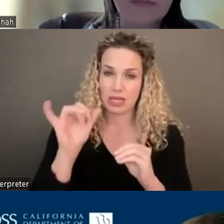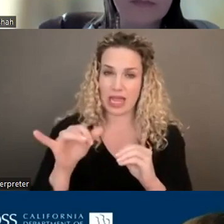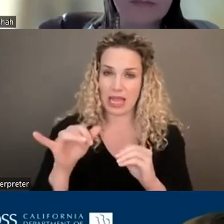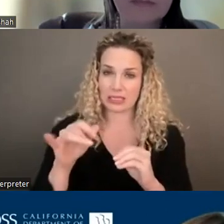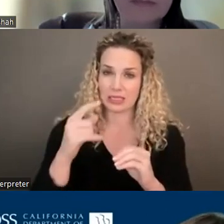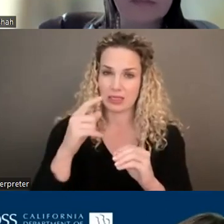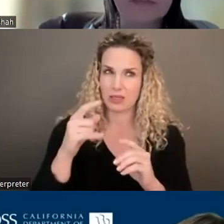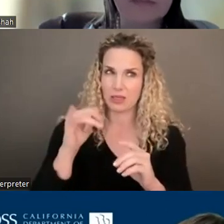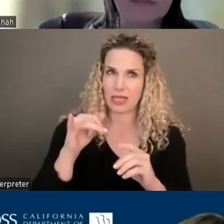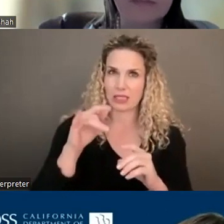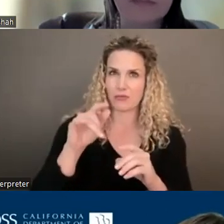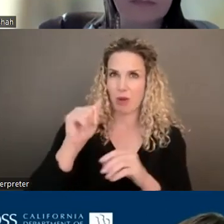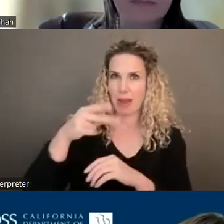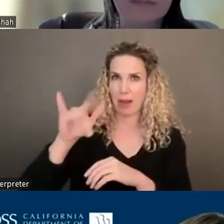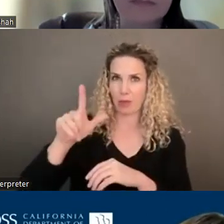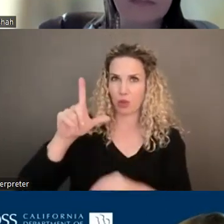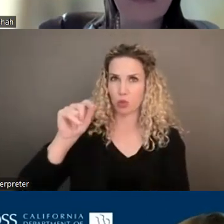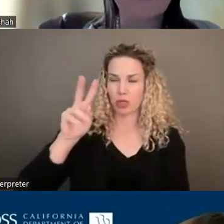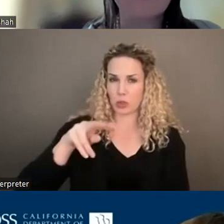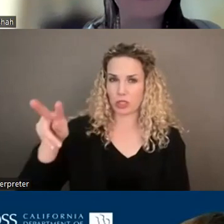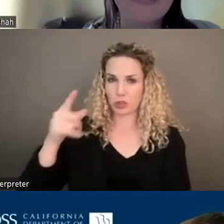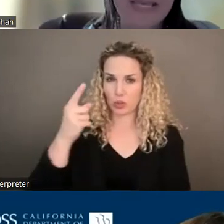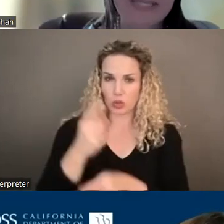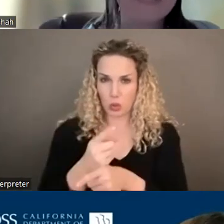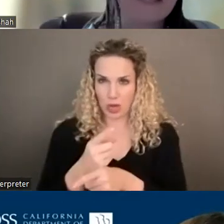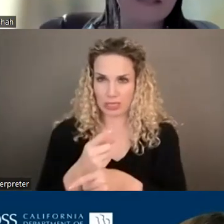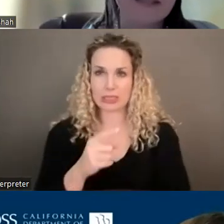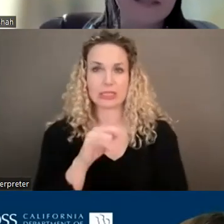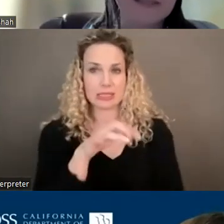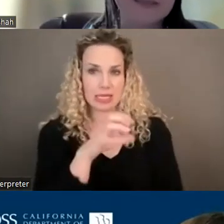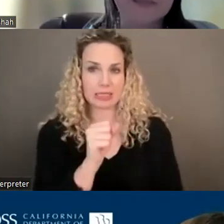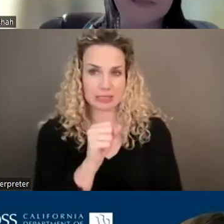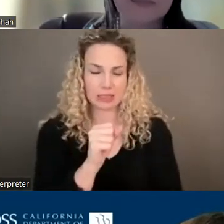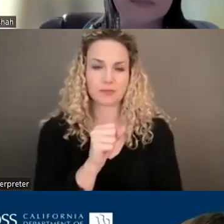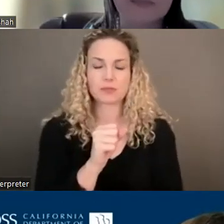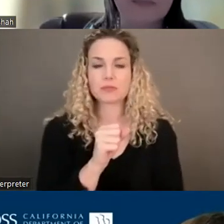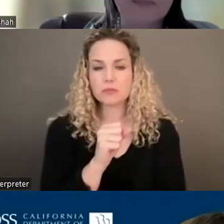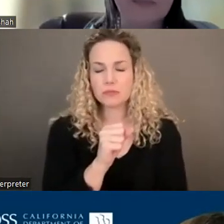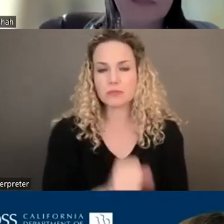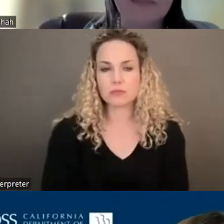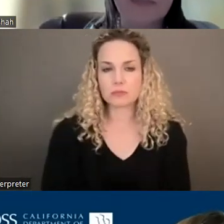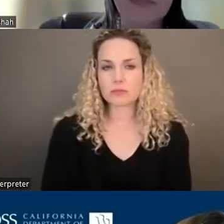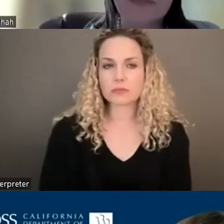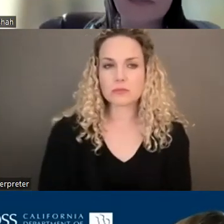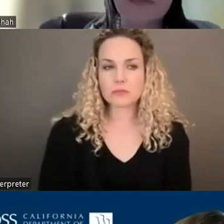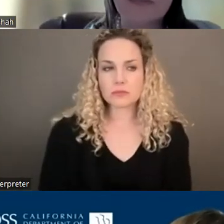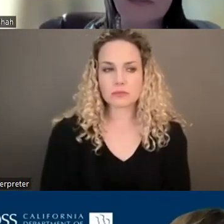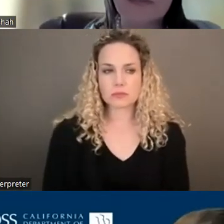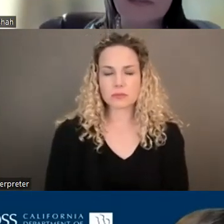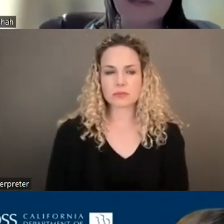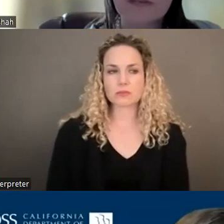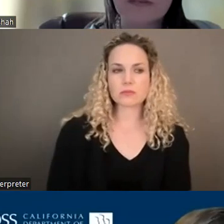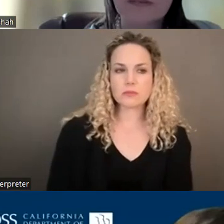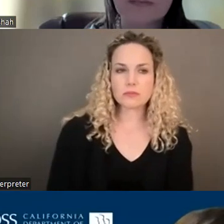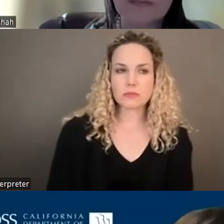April 2022, right? Yes. So, for the ones, they were